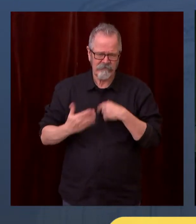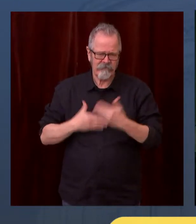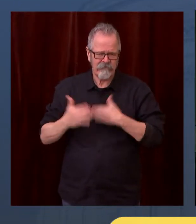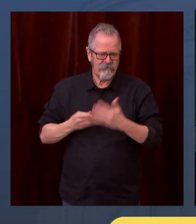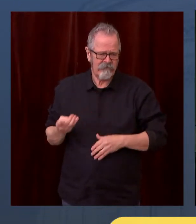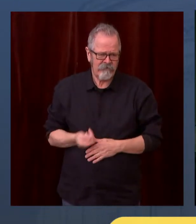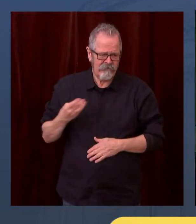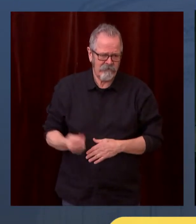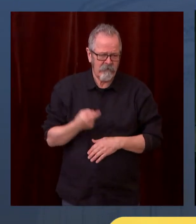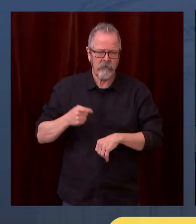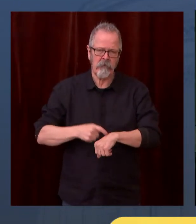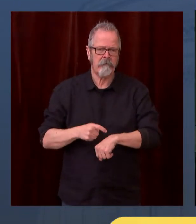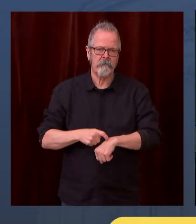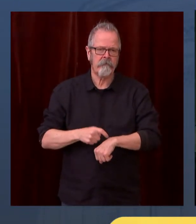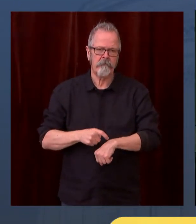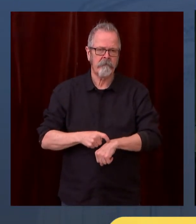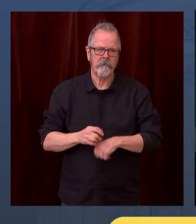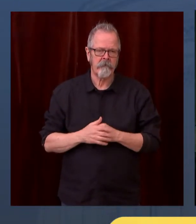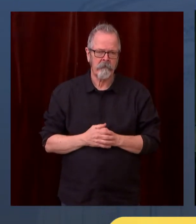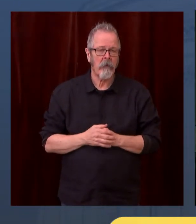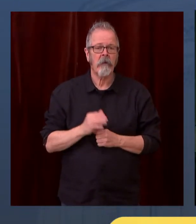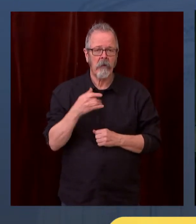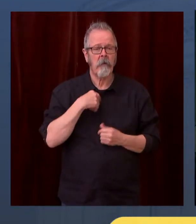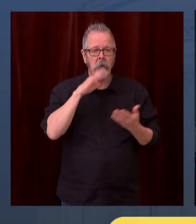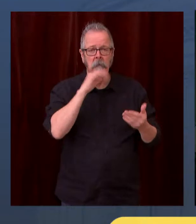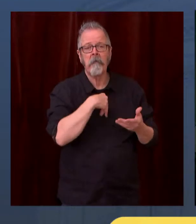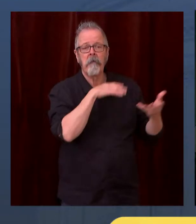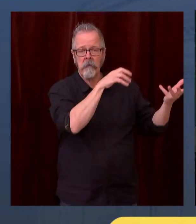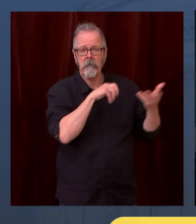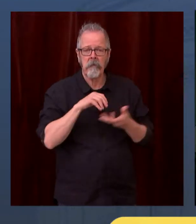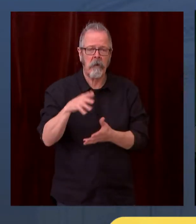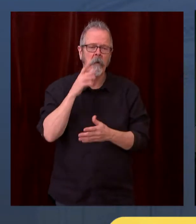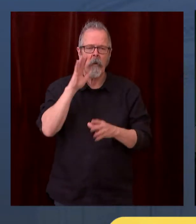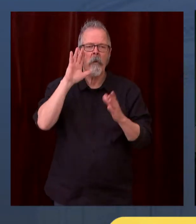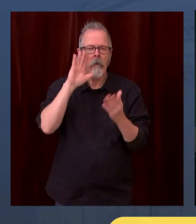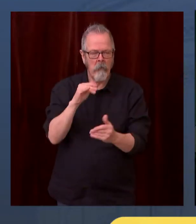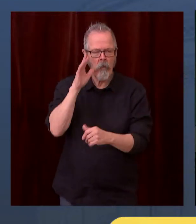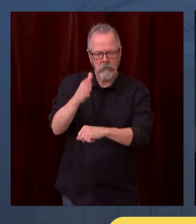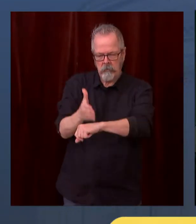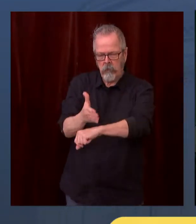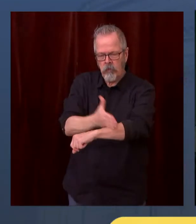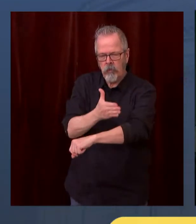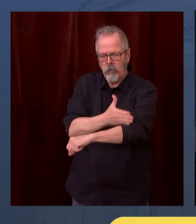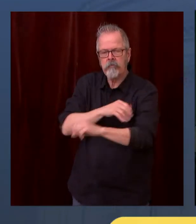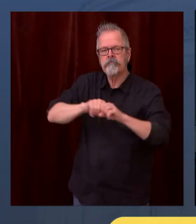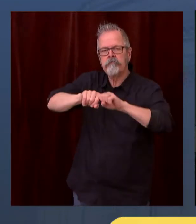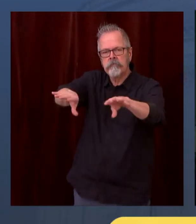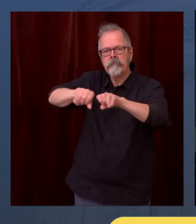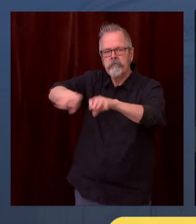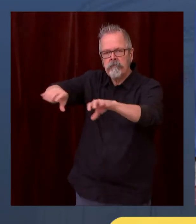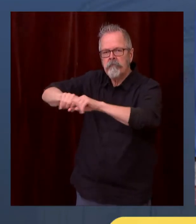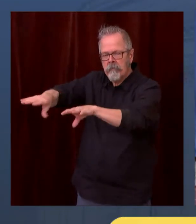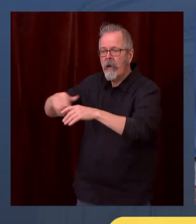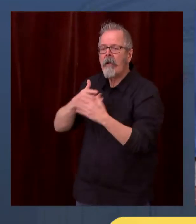from the federal government to us, but we're hopeful that that's going to improve over time. But thank you for that comment.